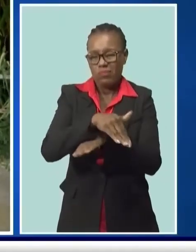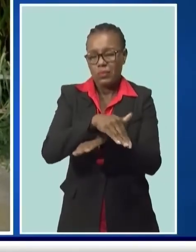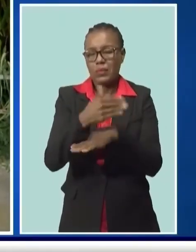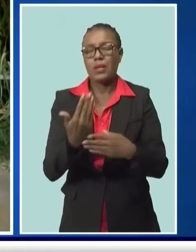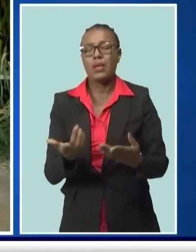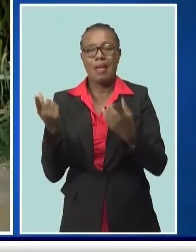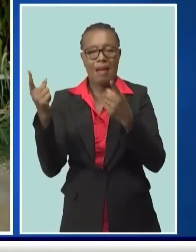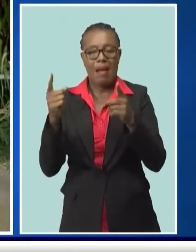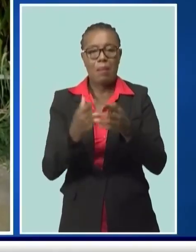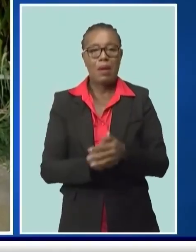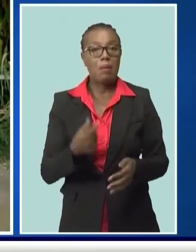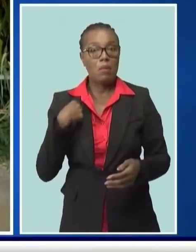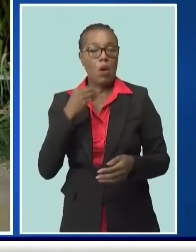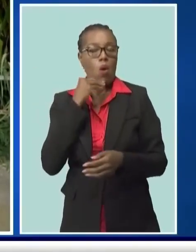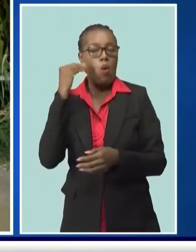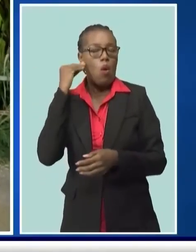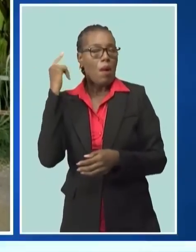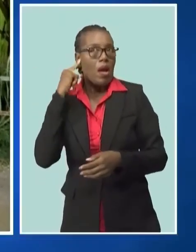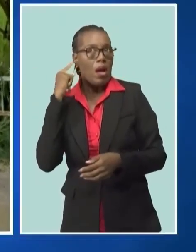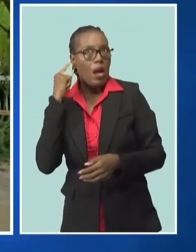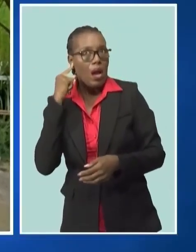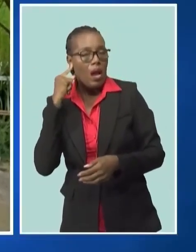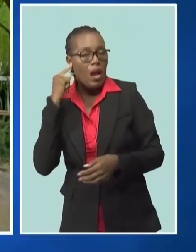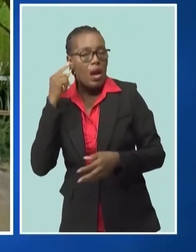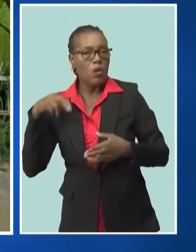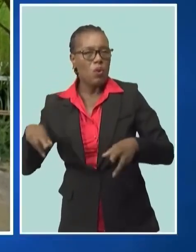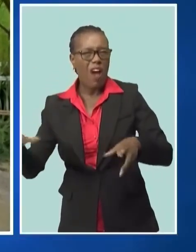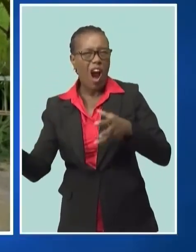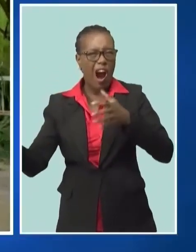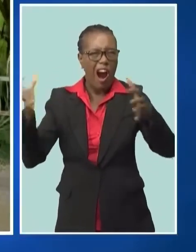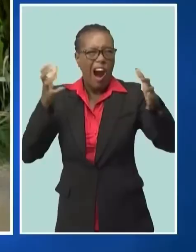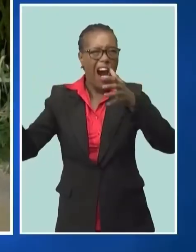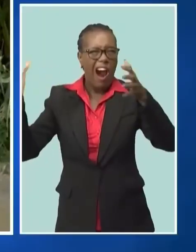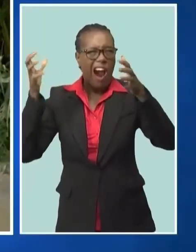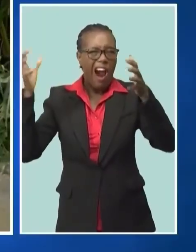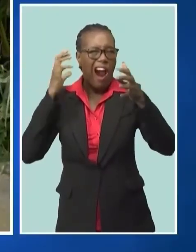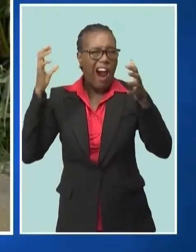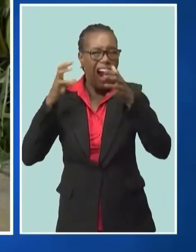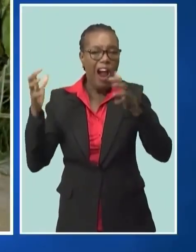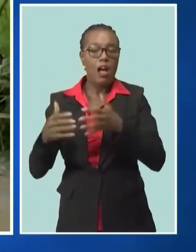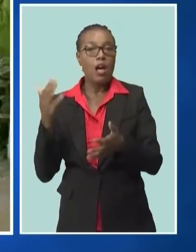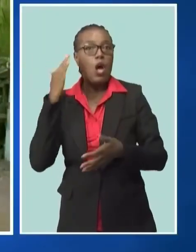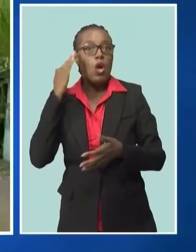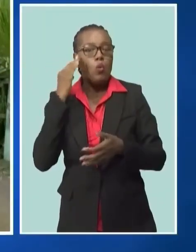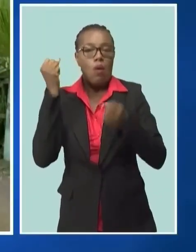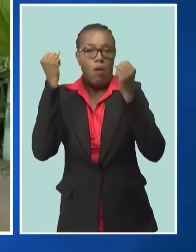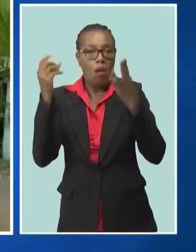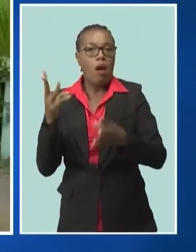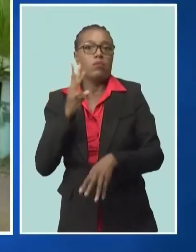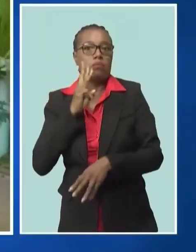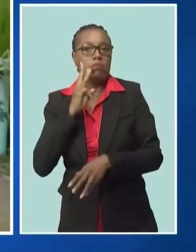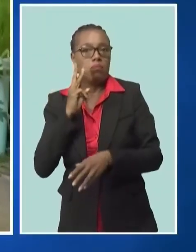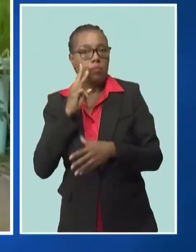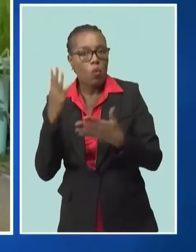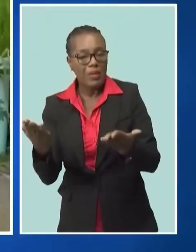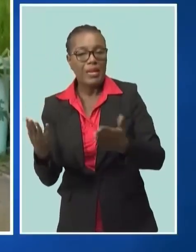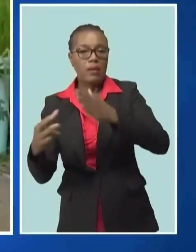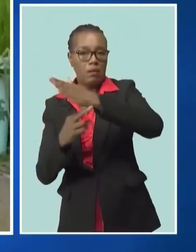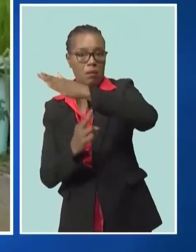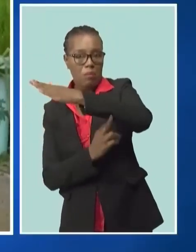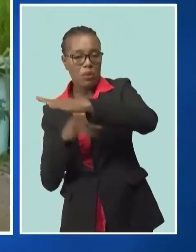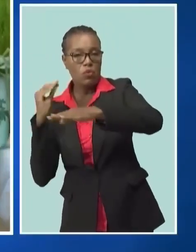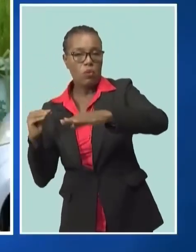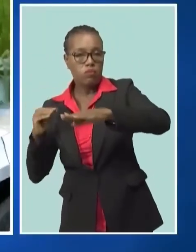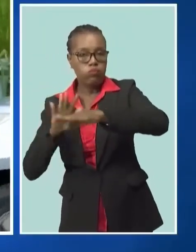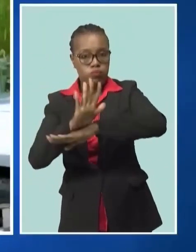can hear the river actually roaring. So I knew that we had a considerable amount of water that would have affected the bridge to this stage.